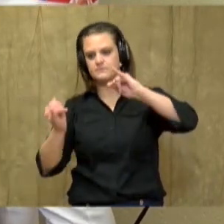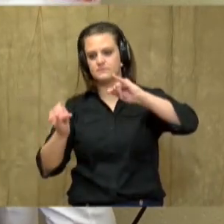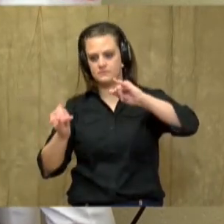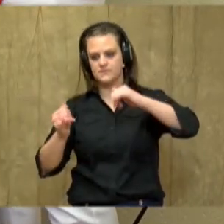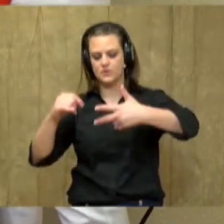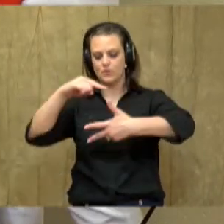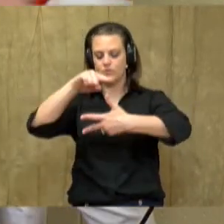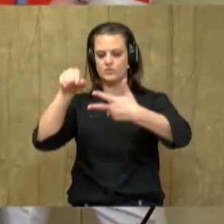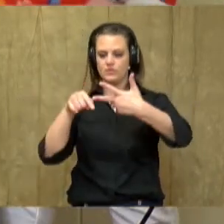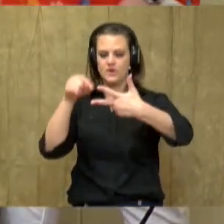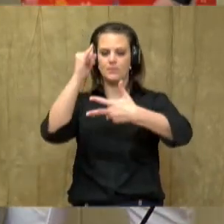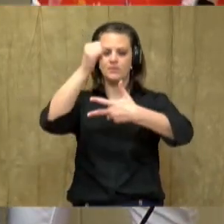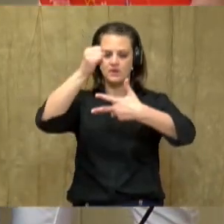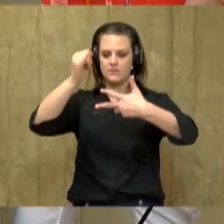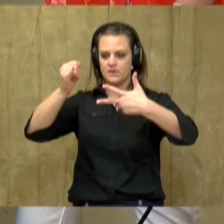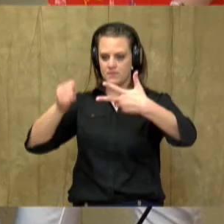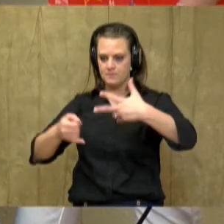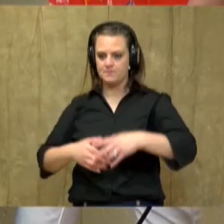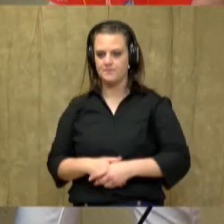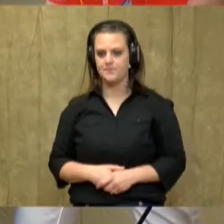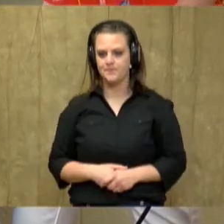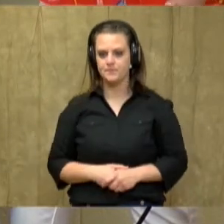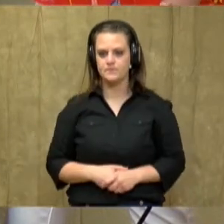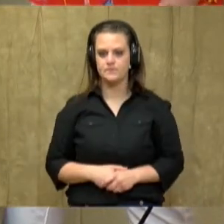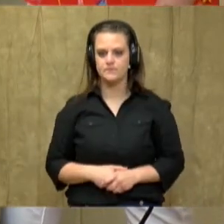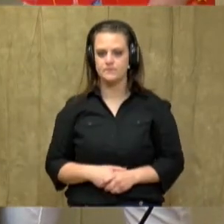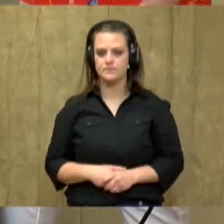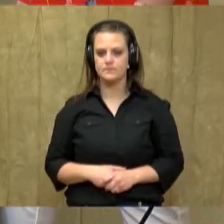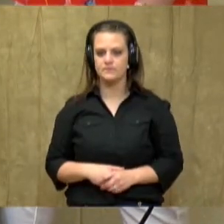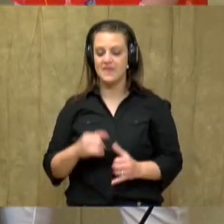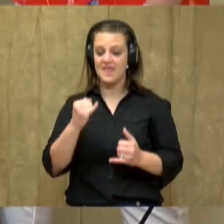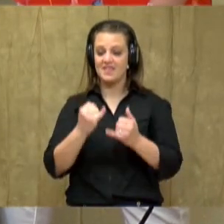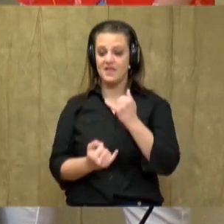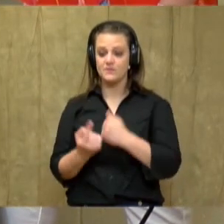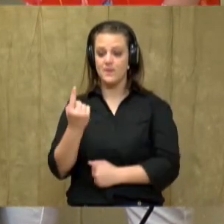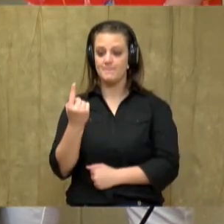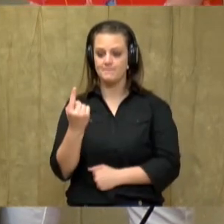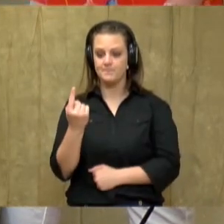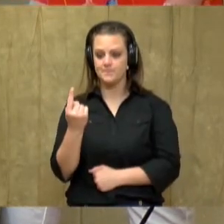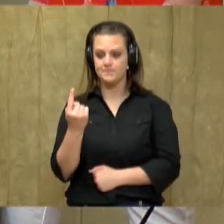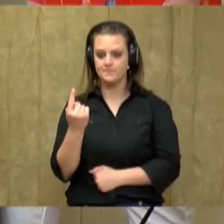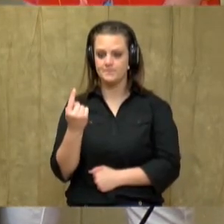2 sides. All right, then our last one,